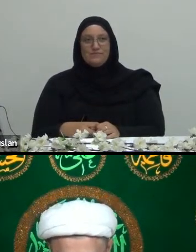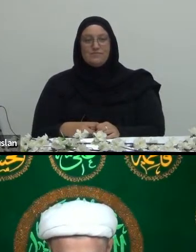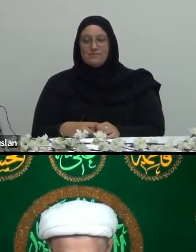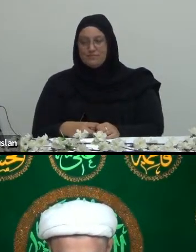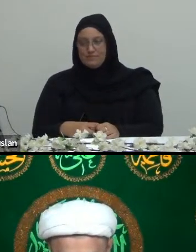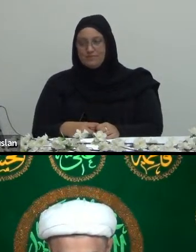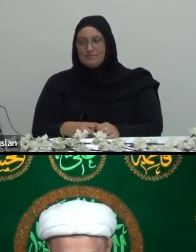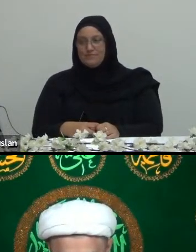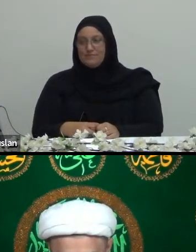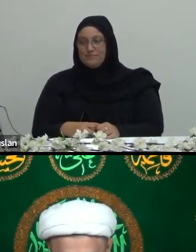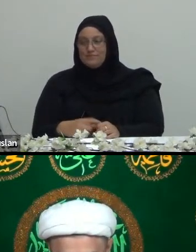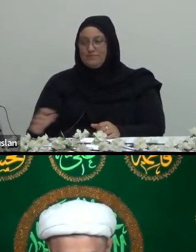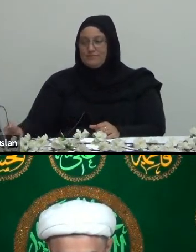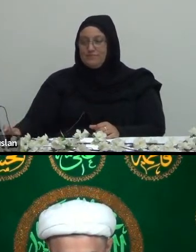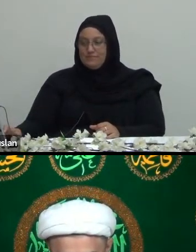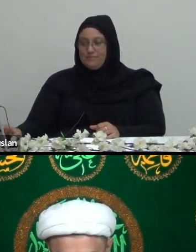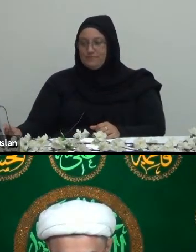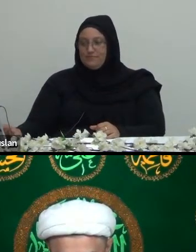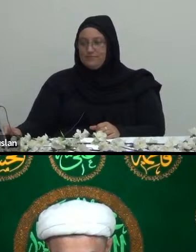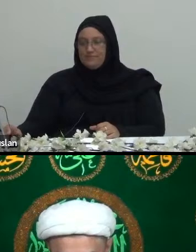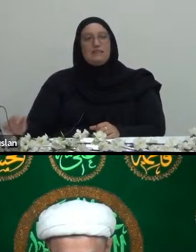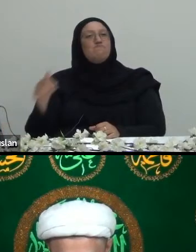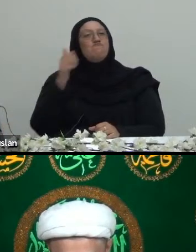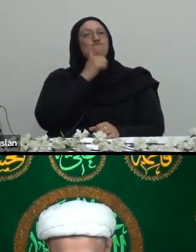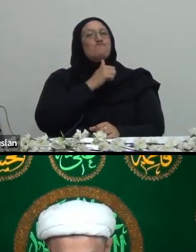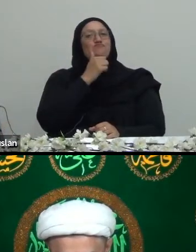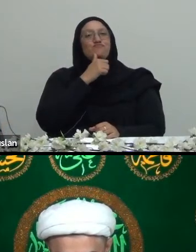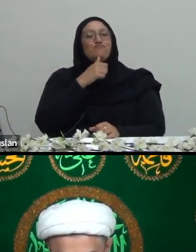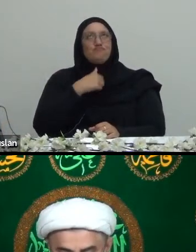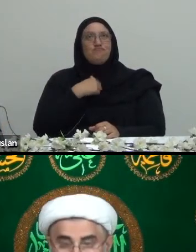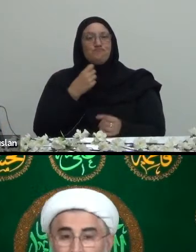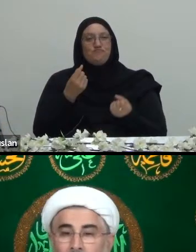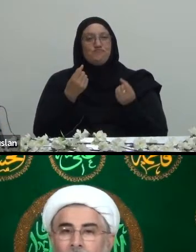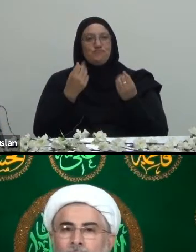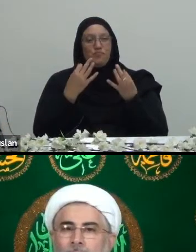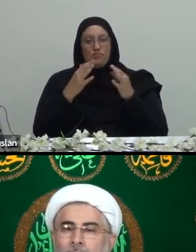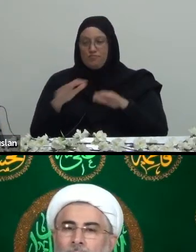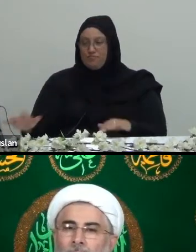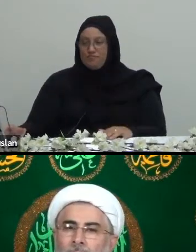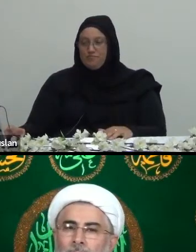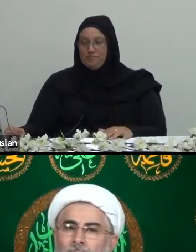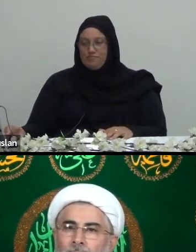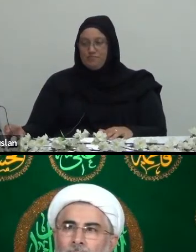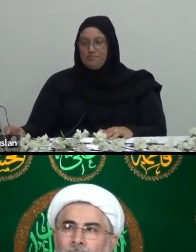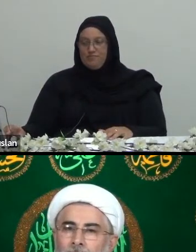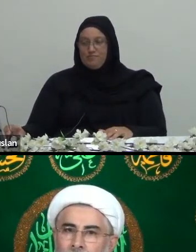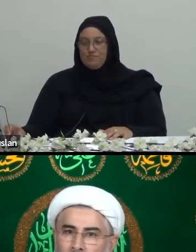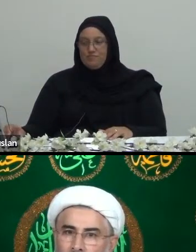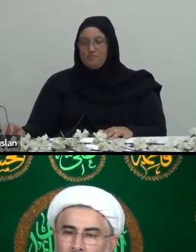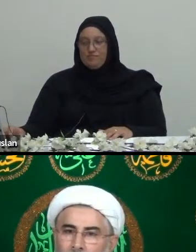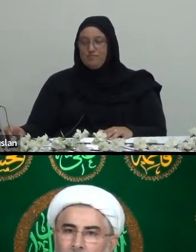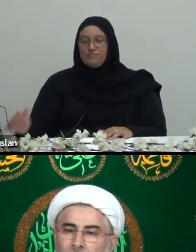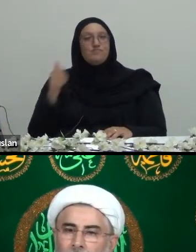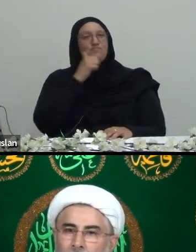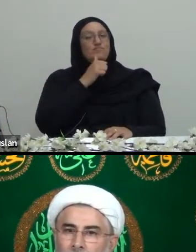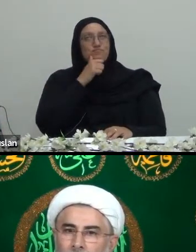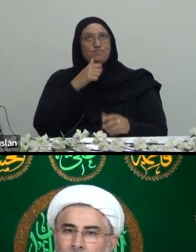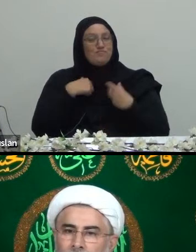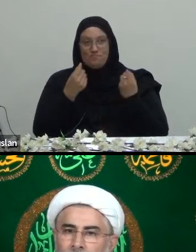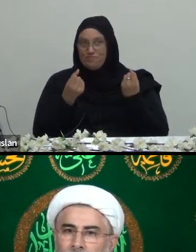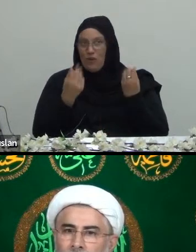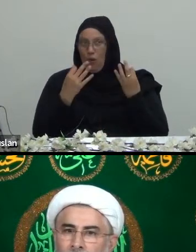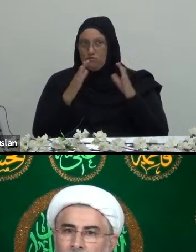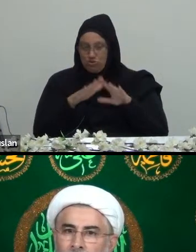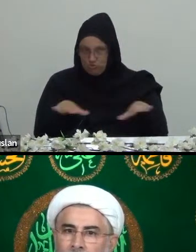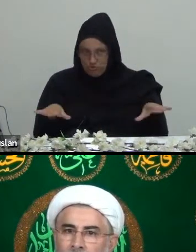Salam, how about having no children? My siblings are not Muslim, there are nephews and nieces who are Muslim. Do